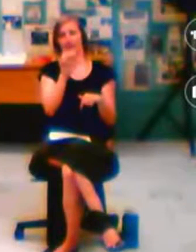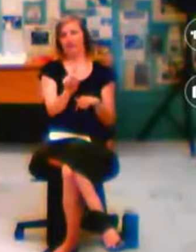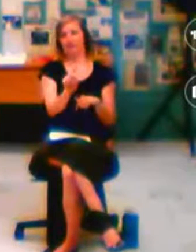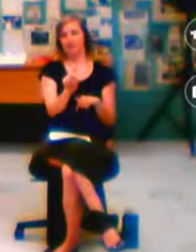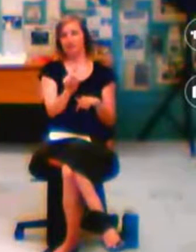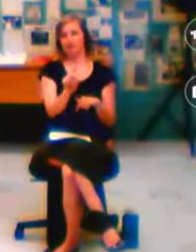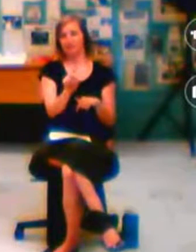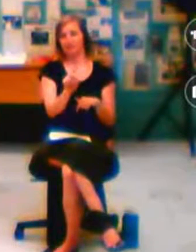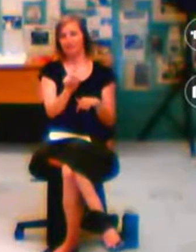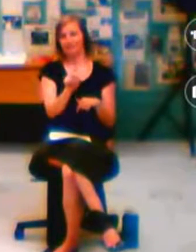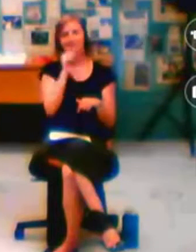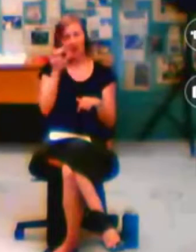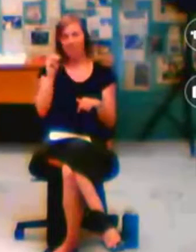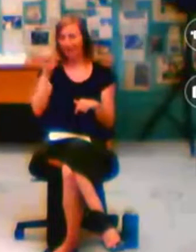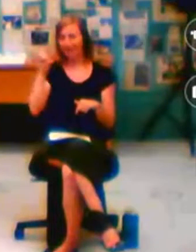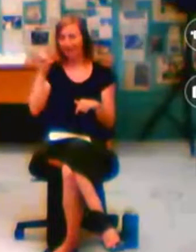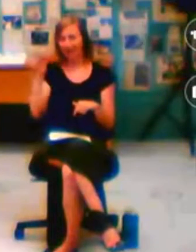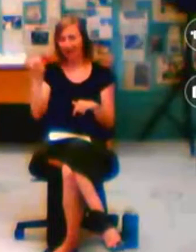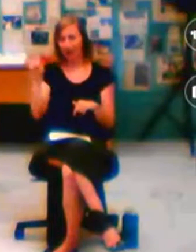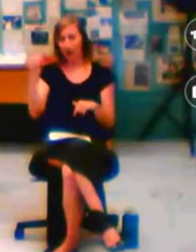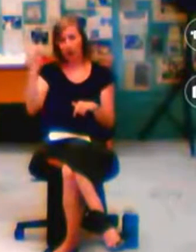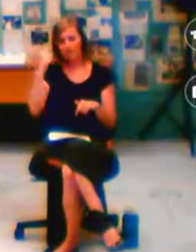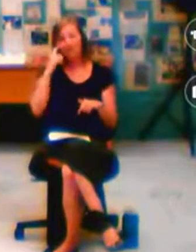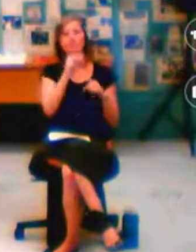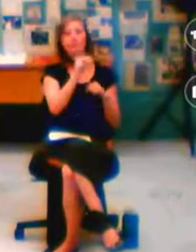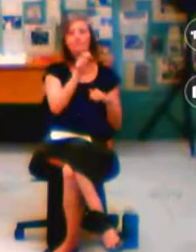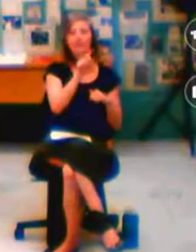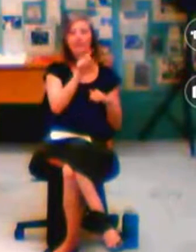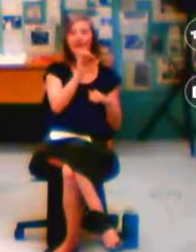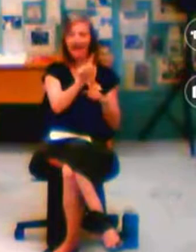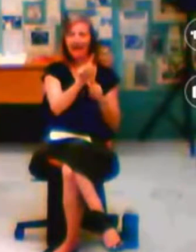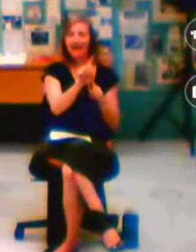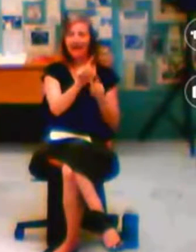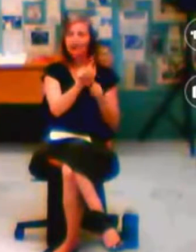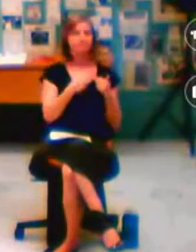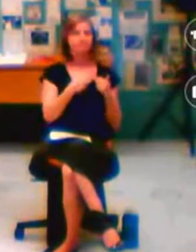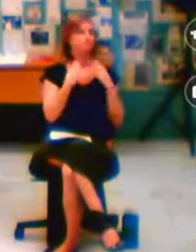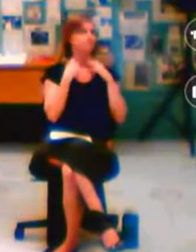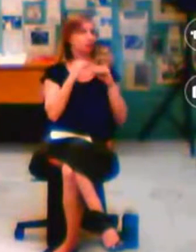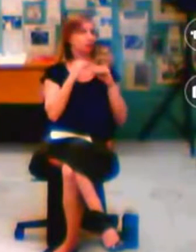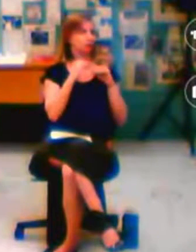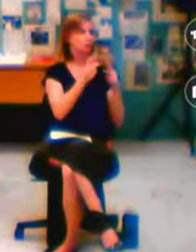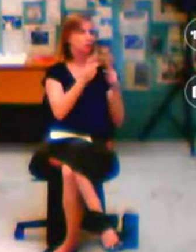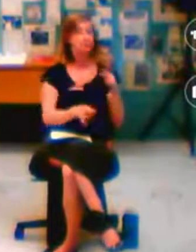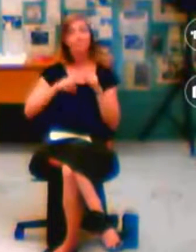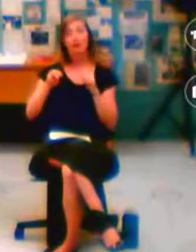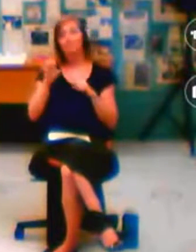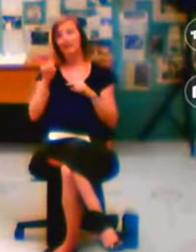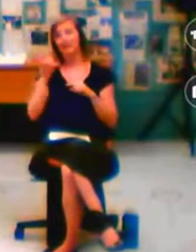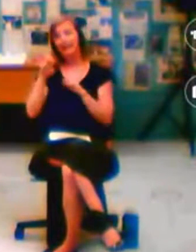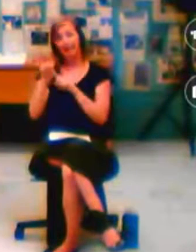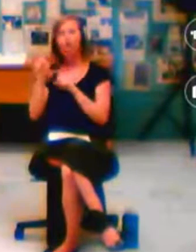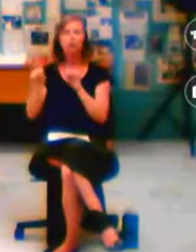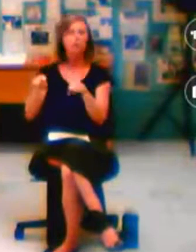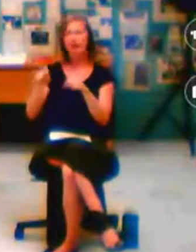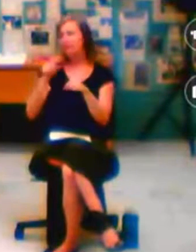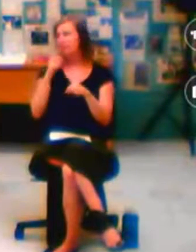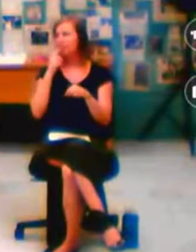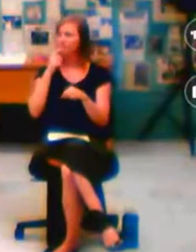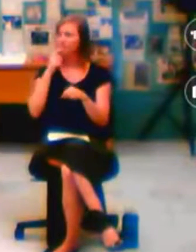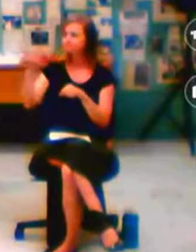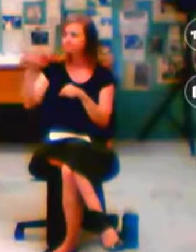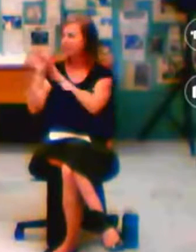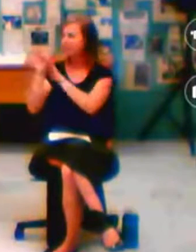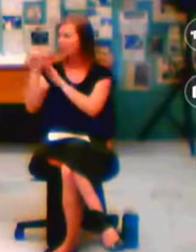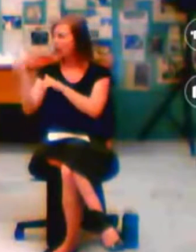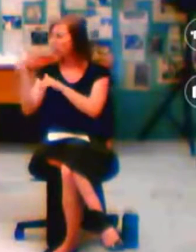people leave. This bureaucracy looks more like Medicaid than it does Medicare, The reason being that nobody has any choice. In Medicare,